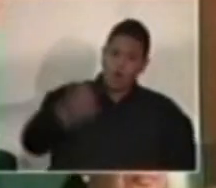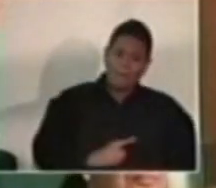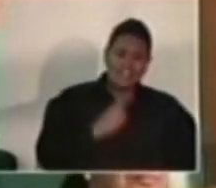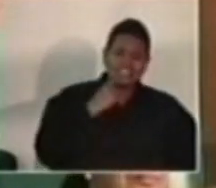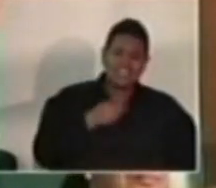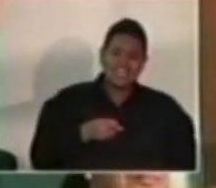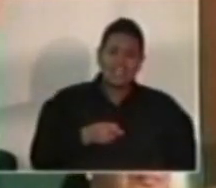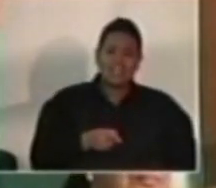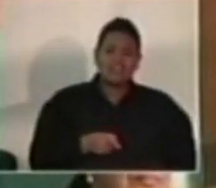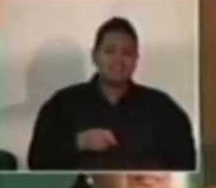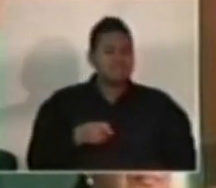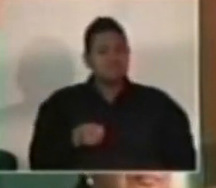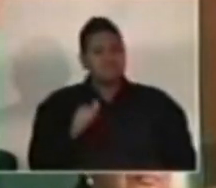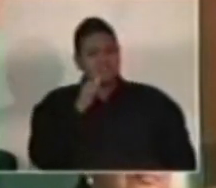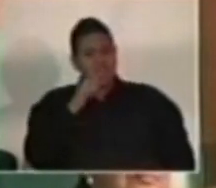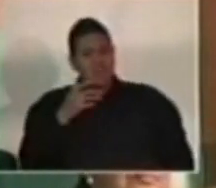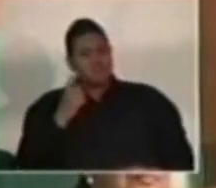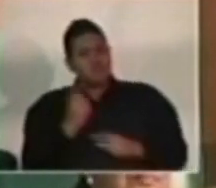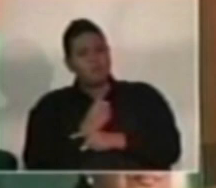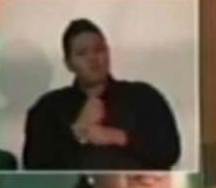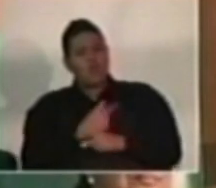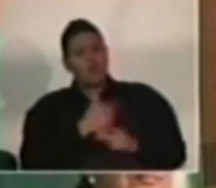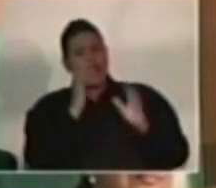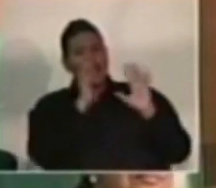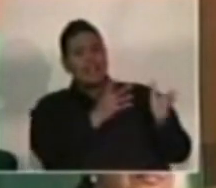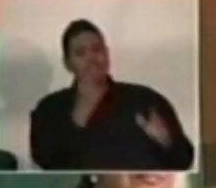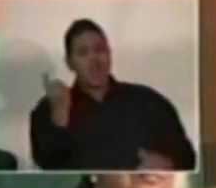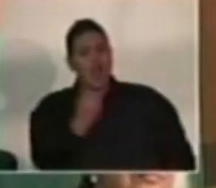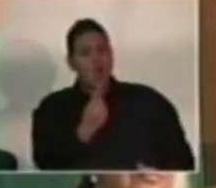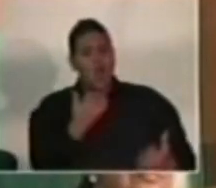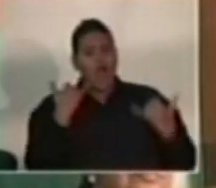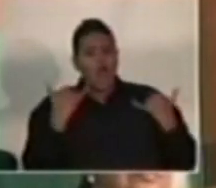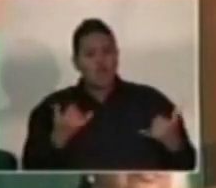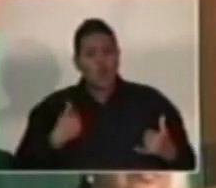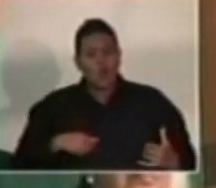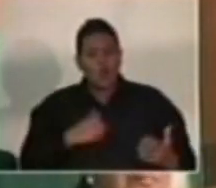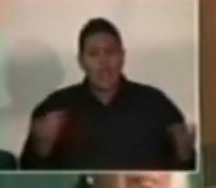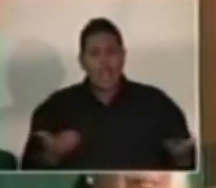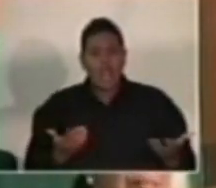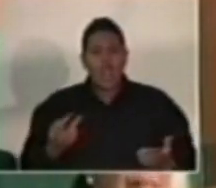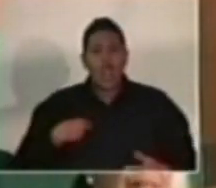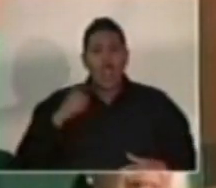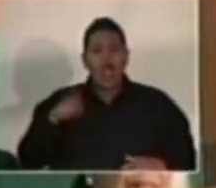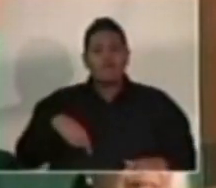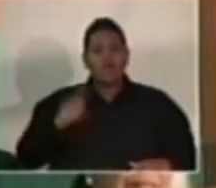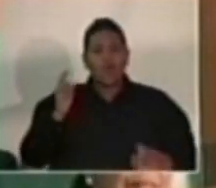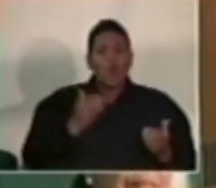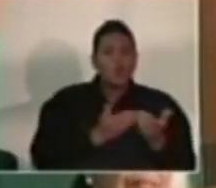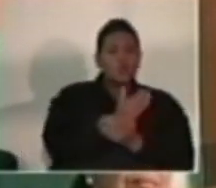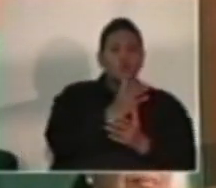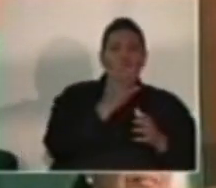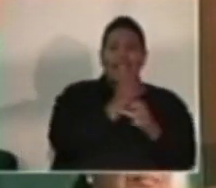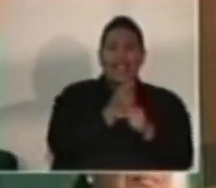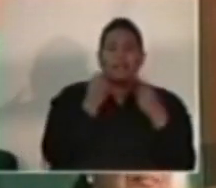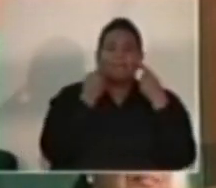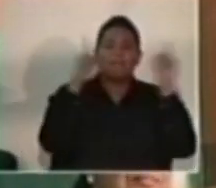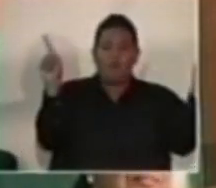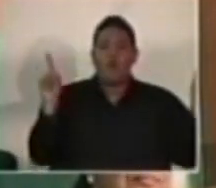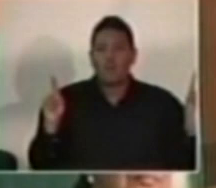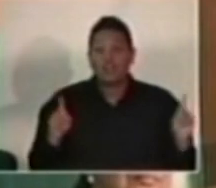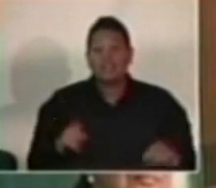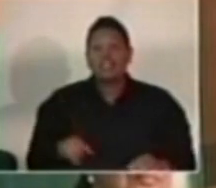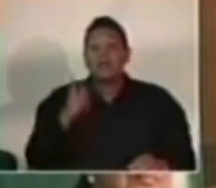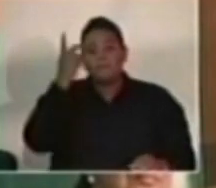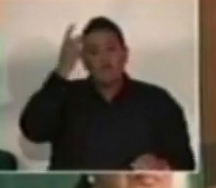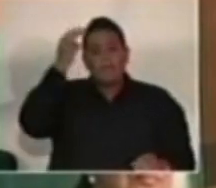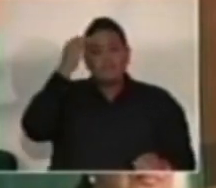what, this doesn't smell too right. We're going to leave it alone. And now we are here having to jump through hoops to get it done. Prime Minister, it